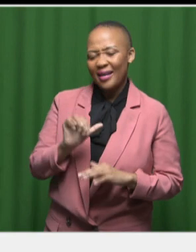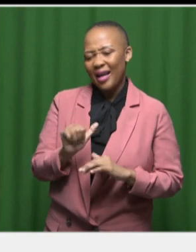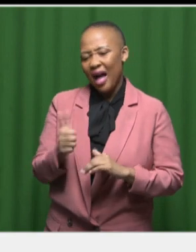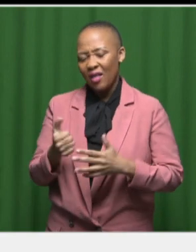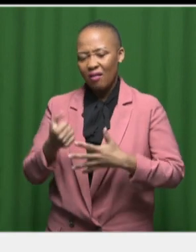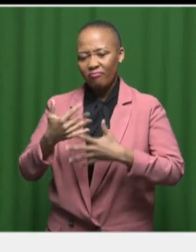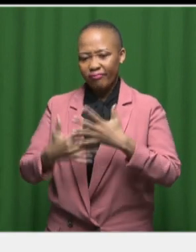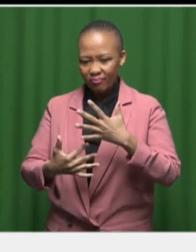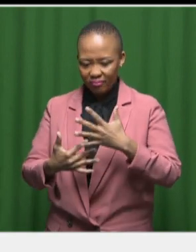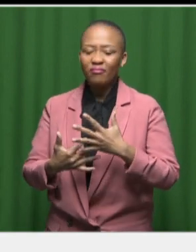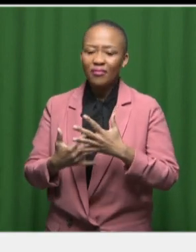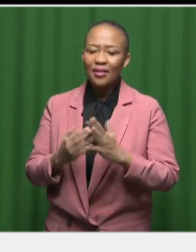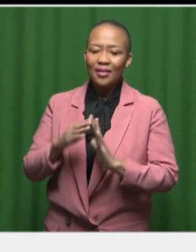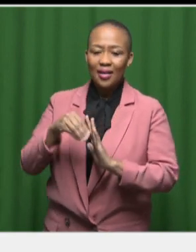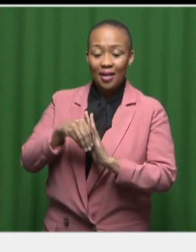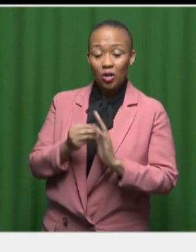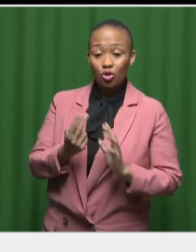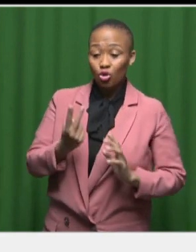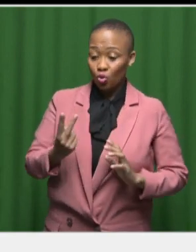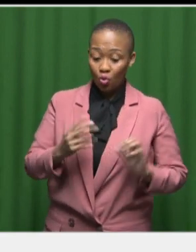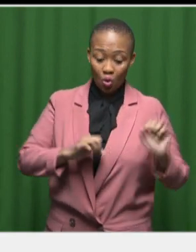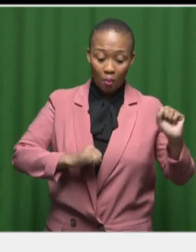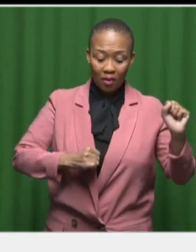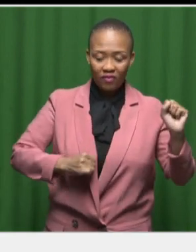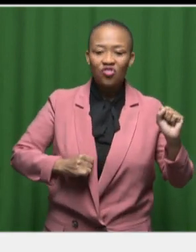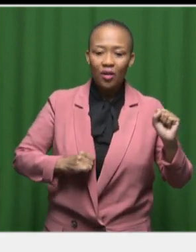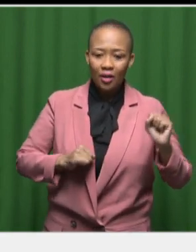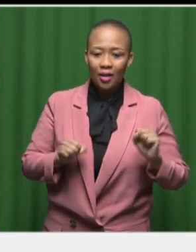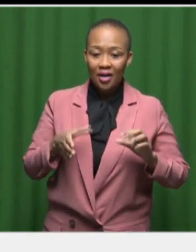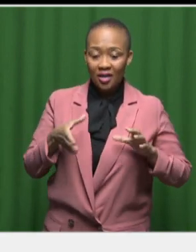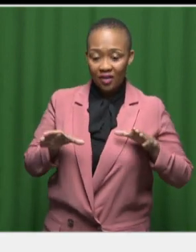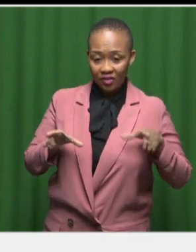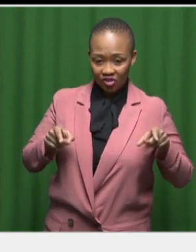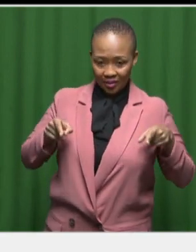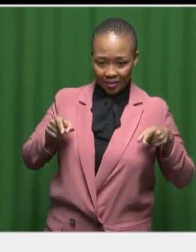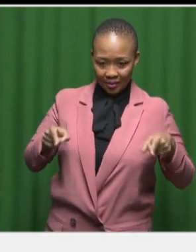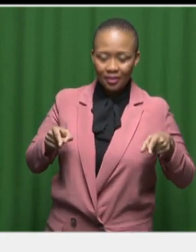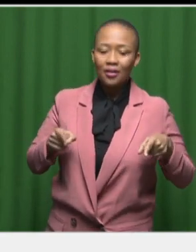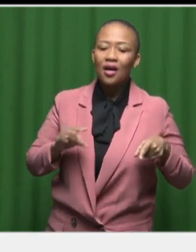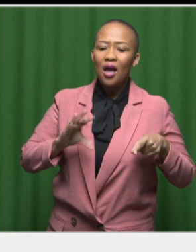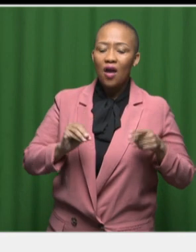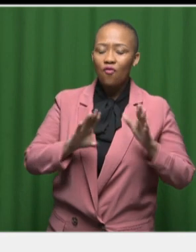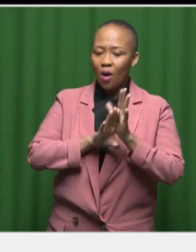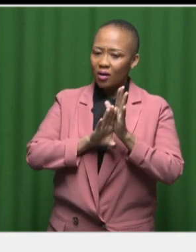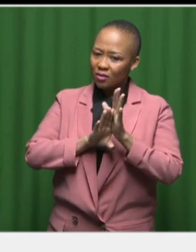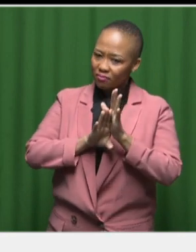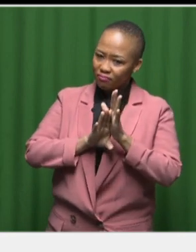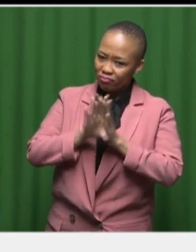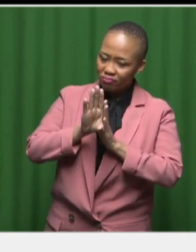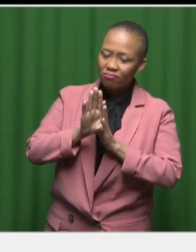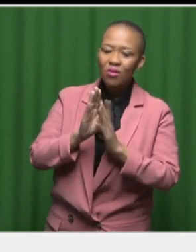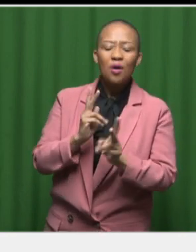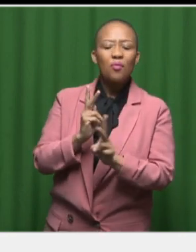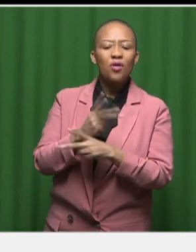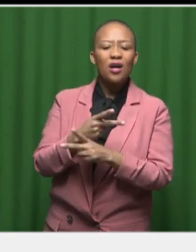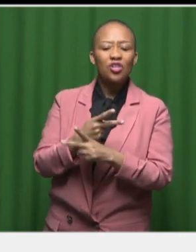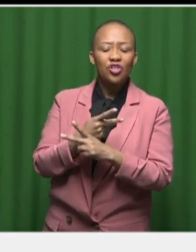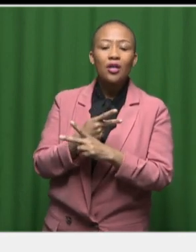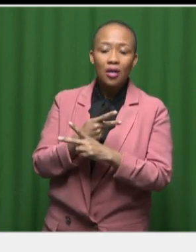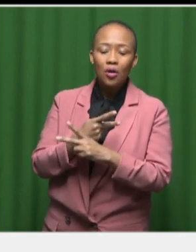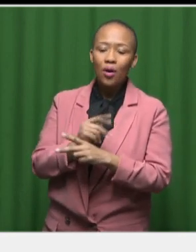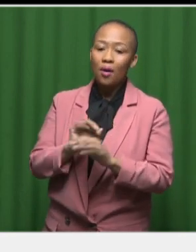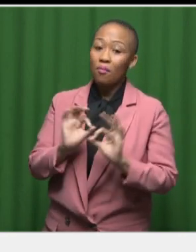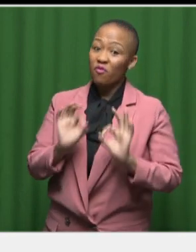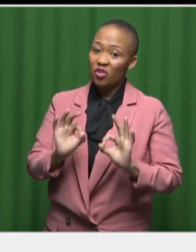machinery. The 2 manufacturing divisions that recorded a rise in production were communication and professional